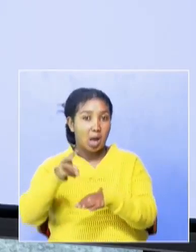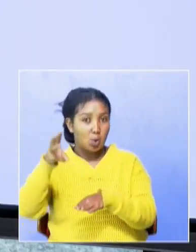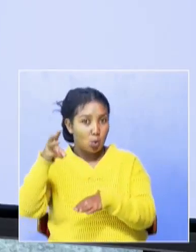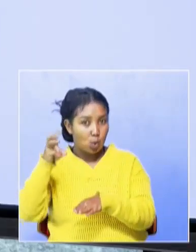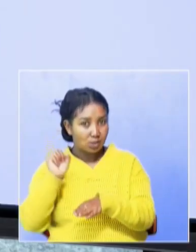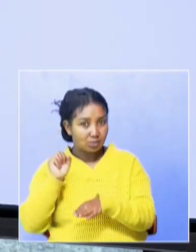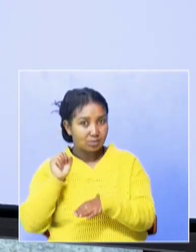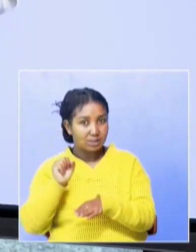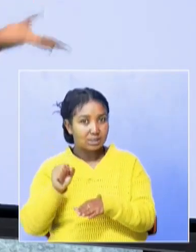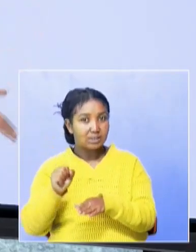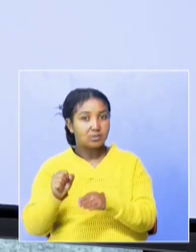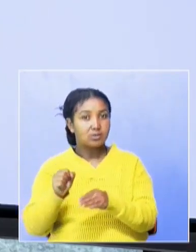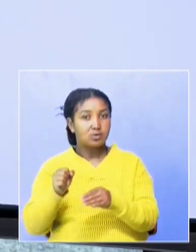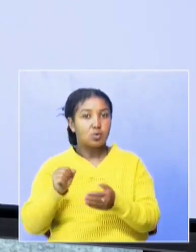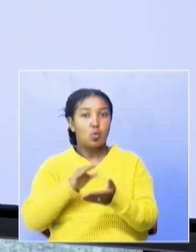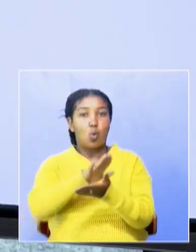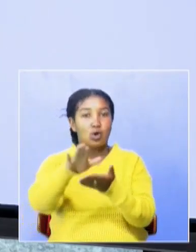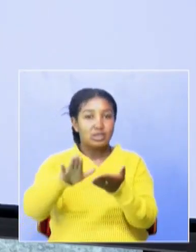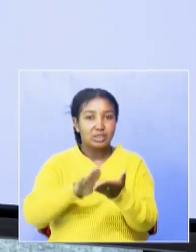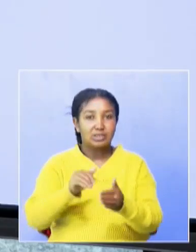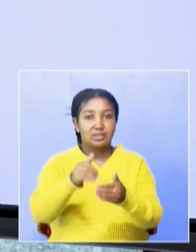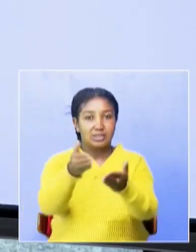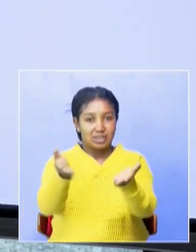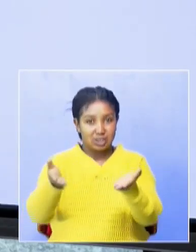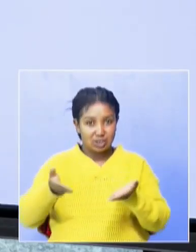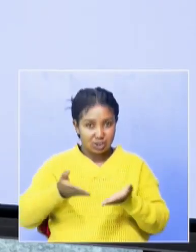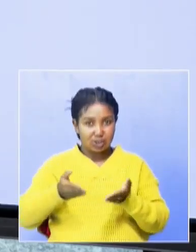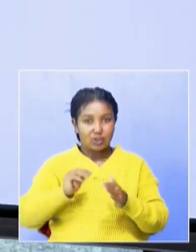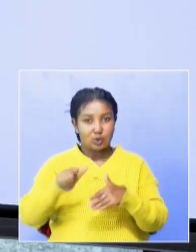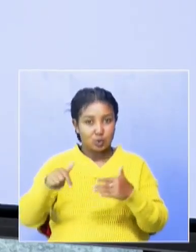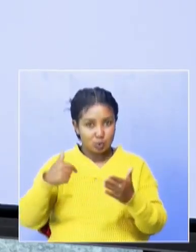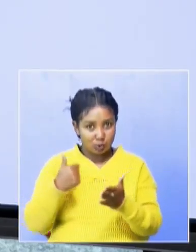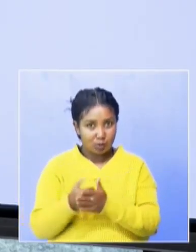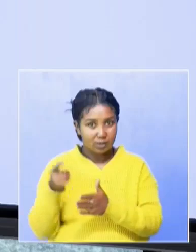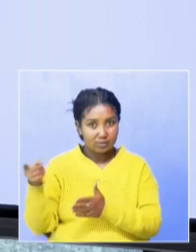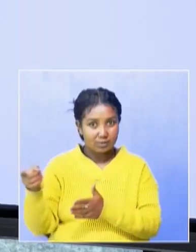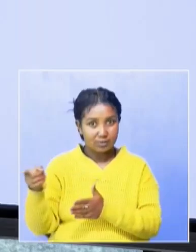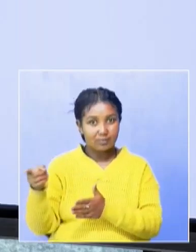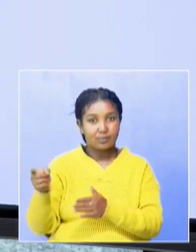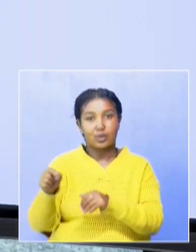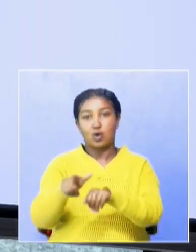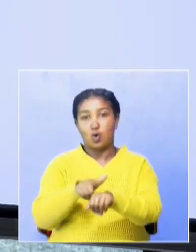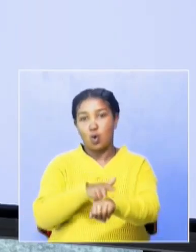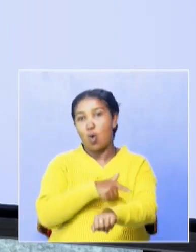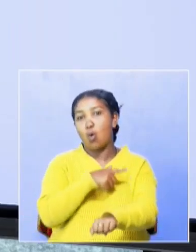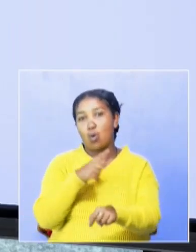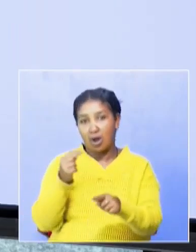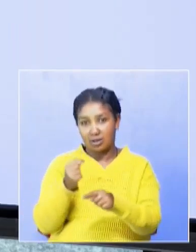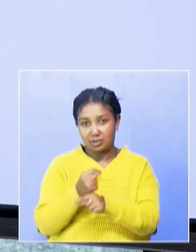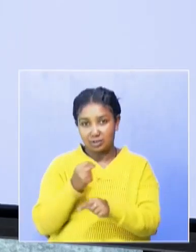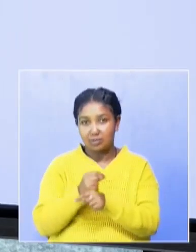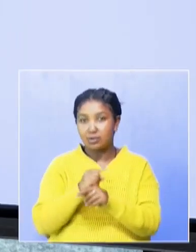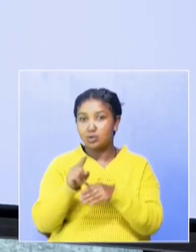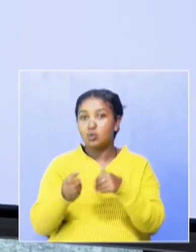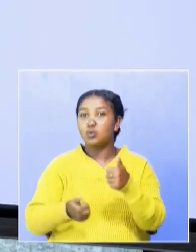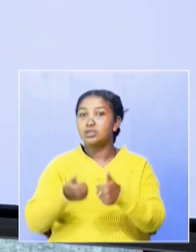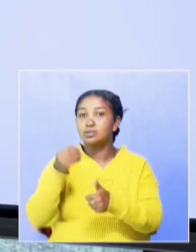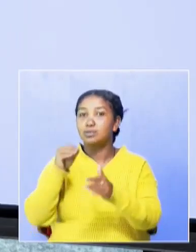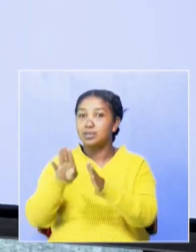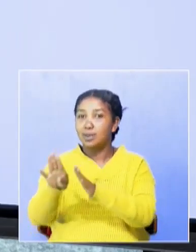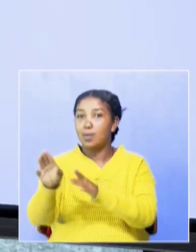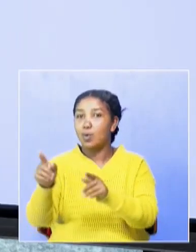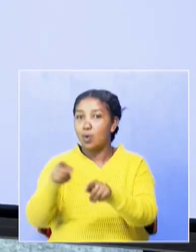was washing the dishes. So, this one is long action. So, it could be